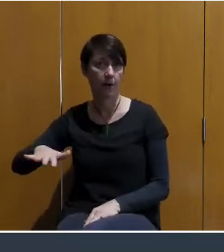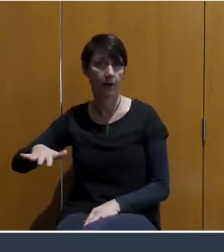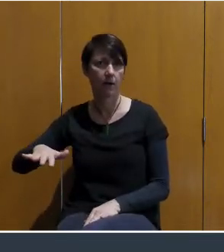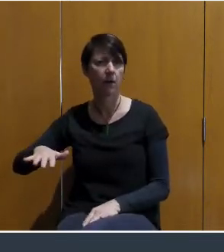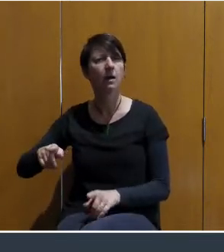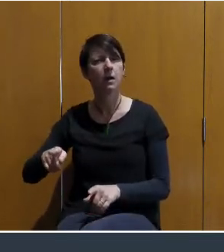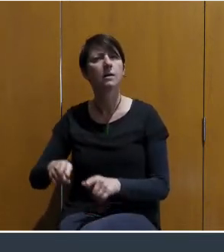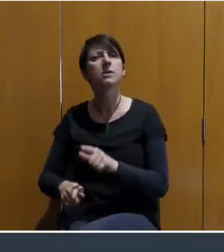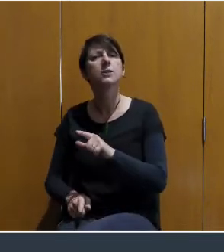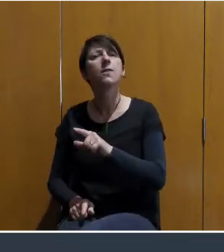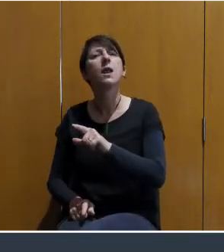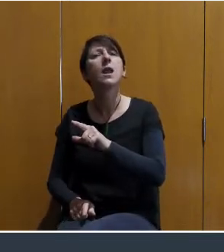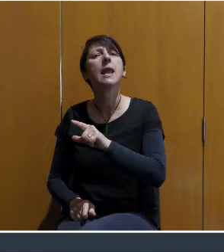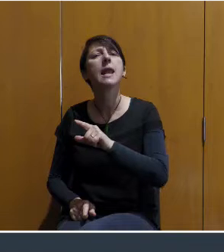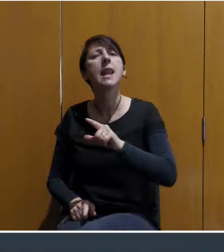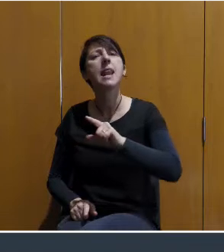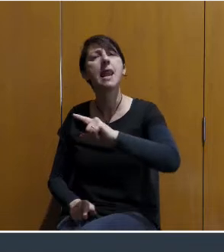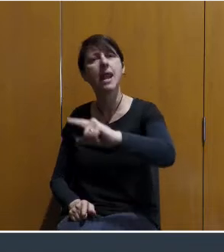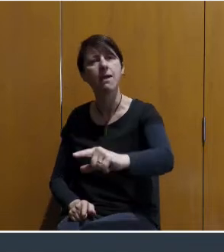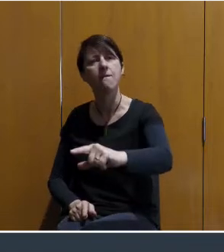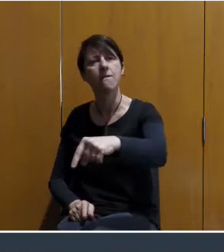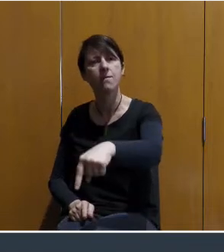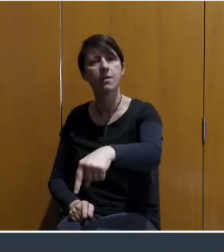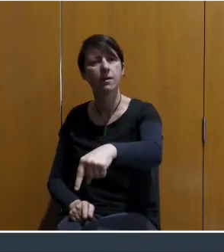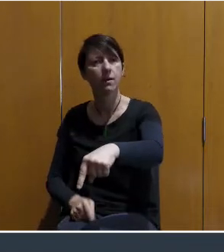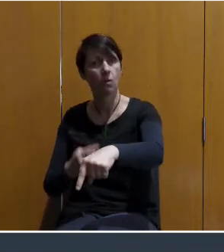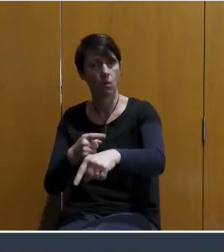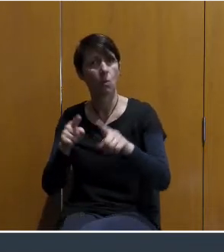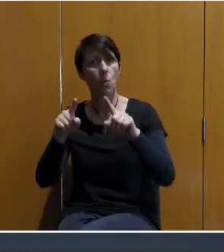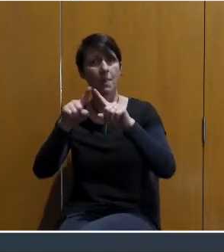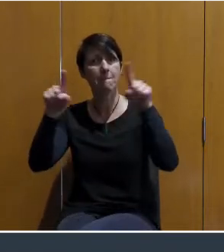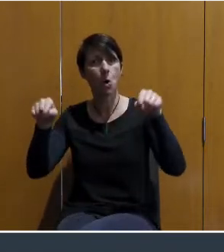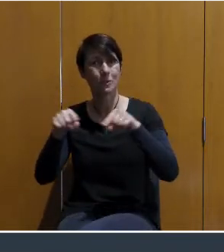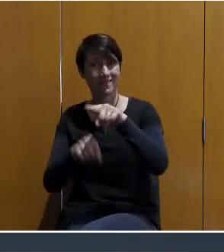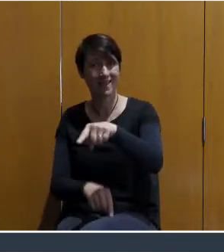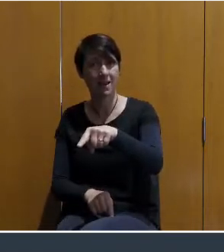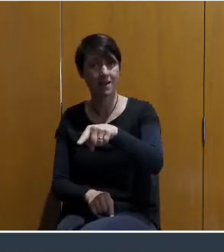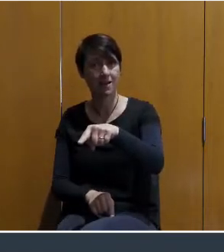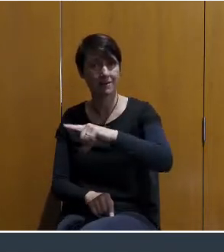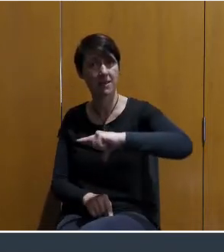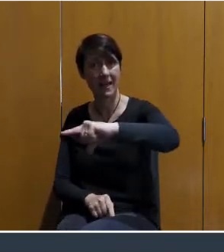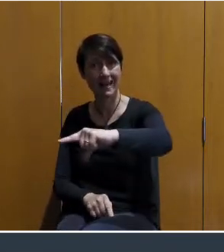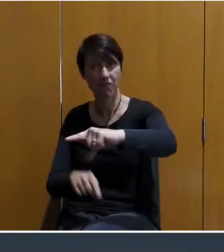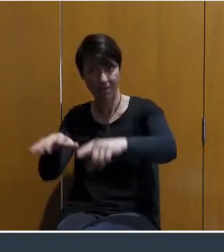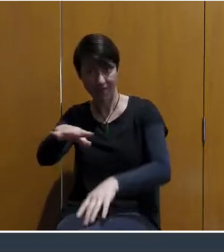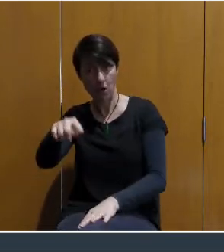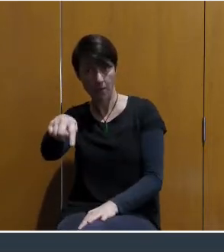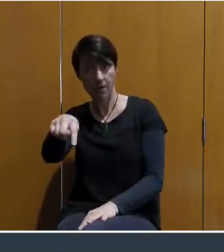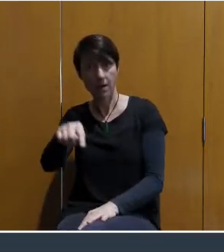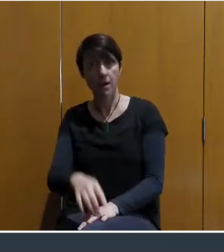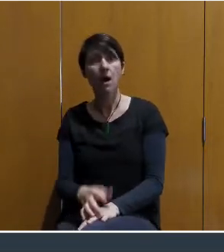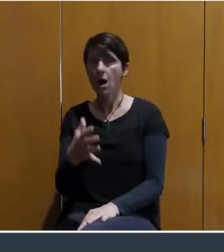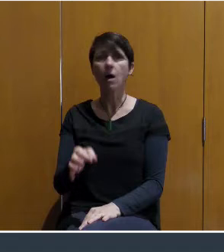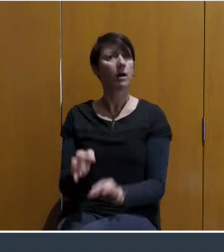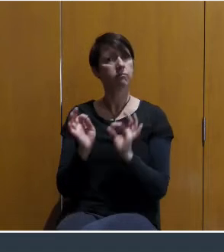to the left, where the box is, and then off to the left there. I mean, I'd have proper gate